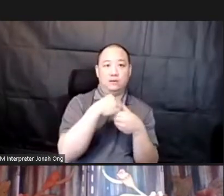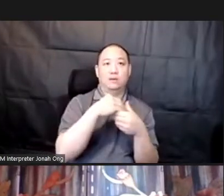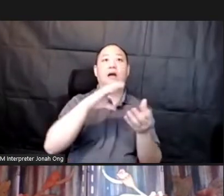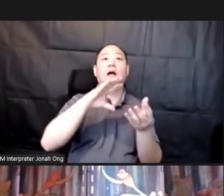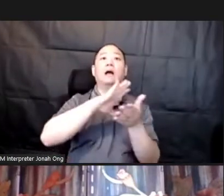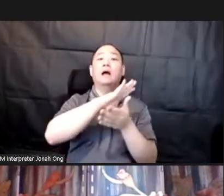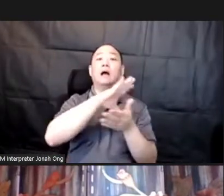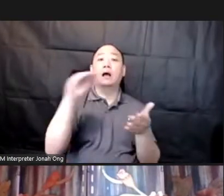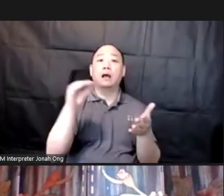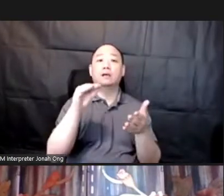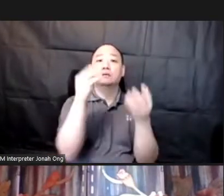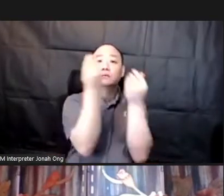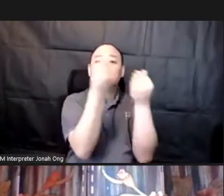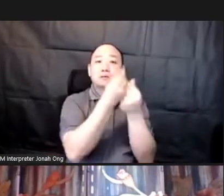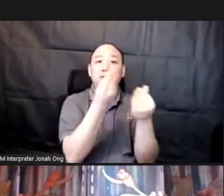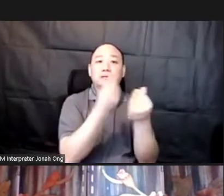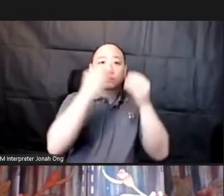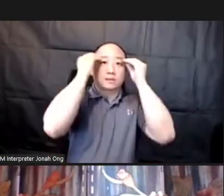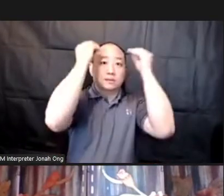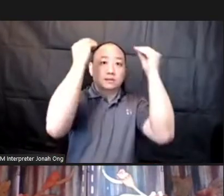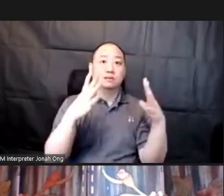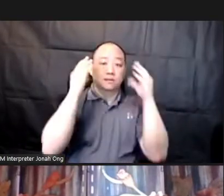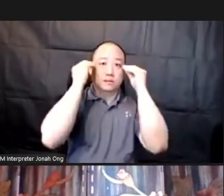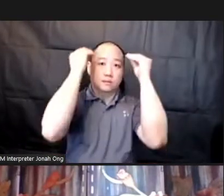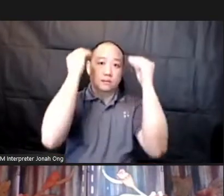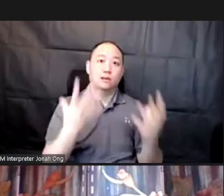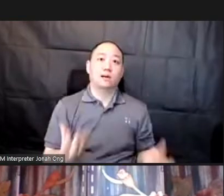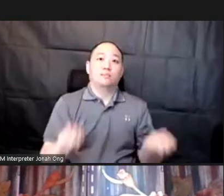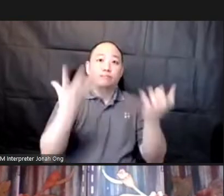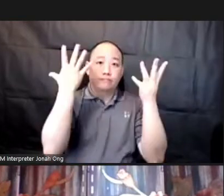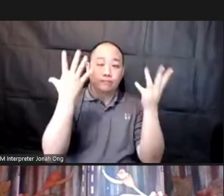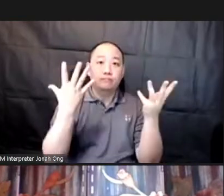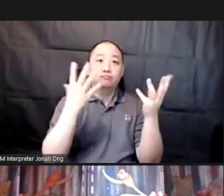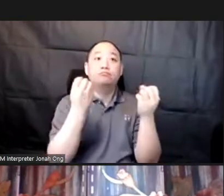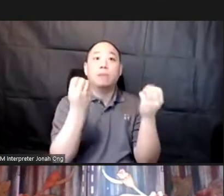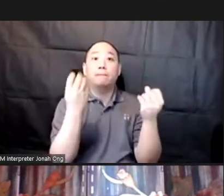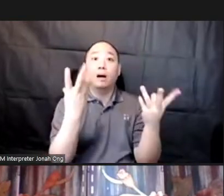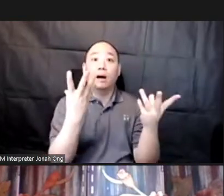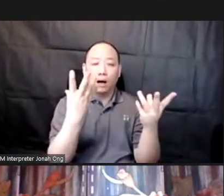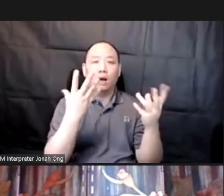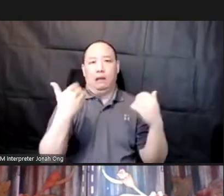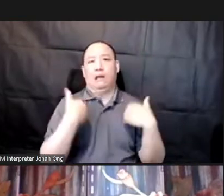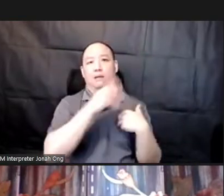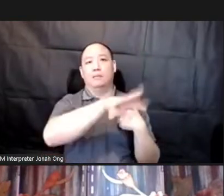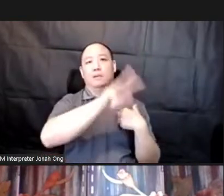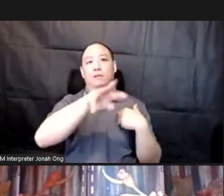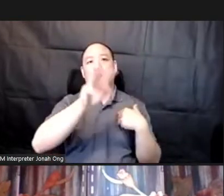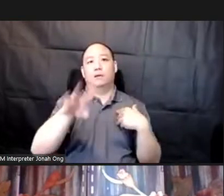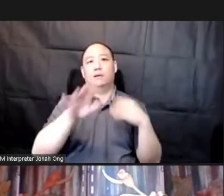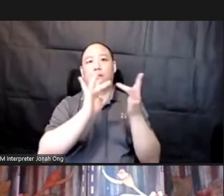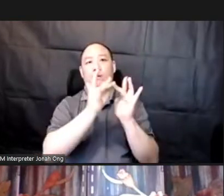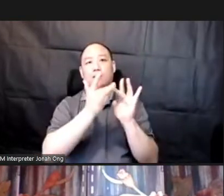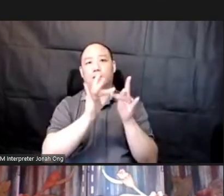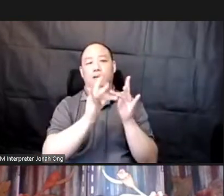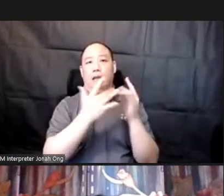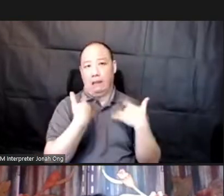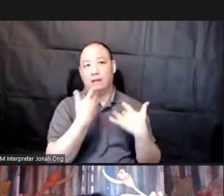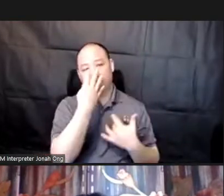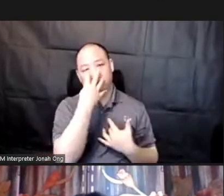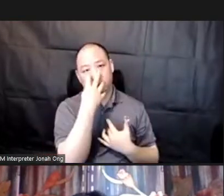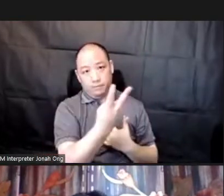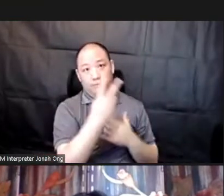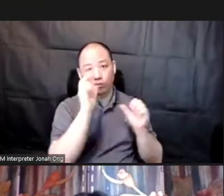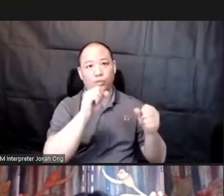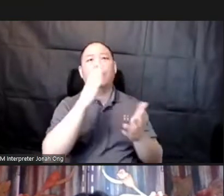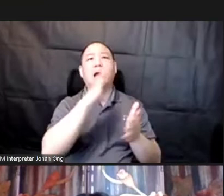annually. So it's all available online and it's all there for people to look at it. The budget as well. All right. Thank you so much,